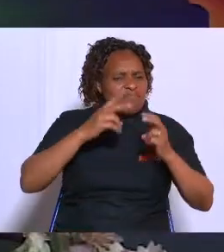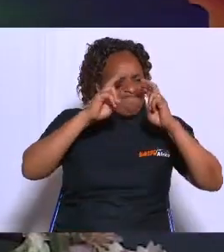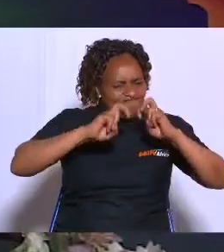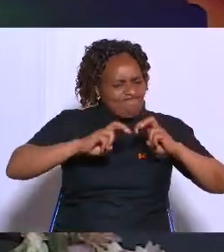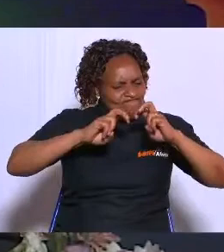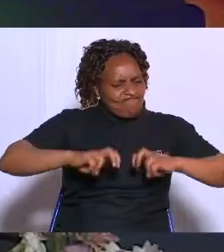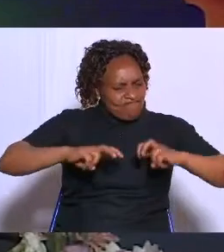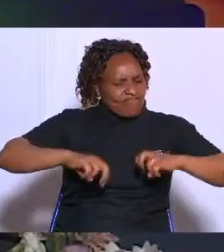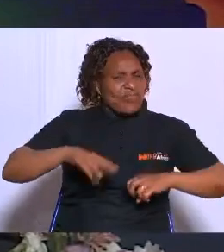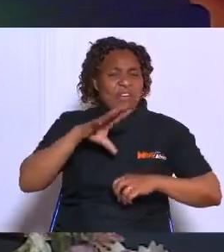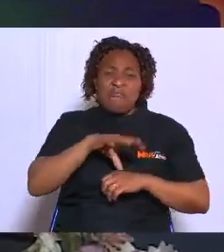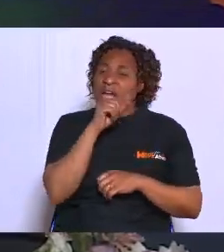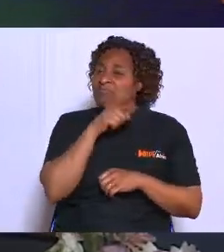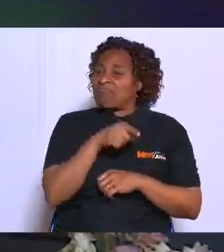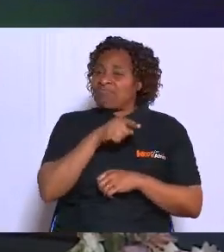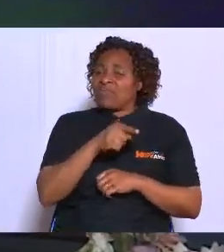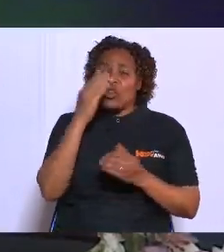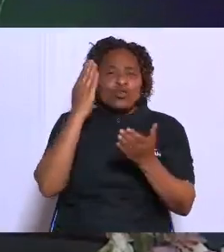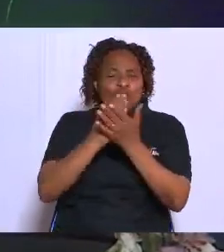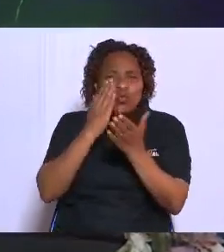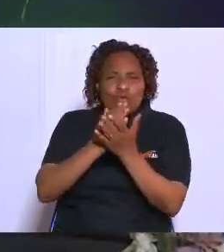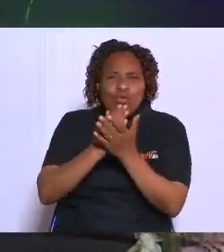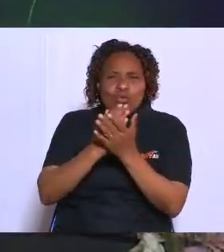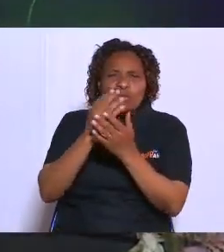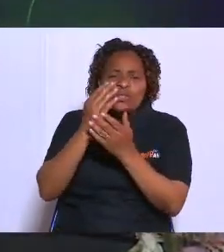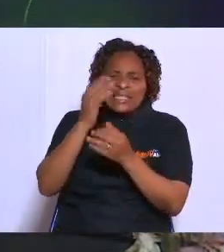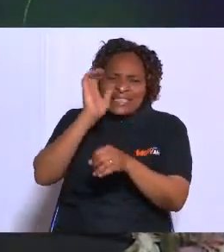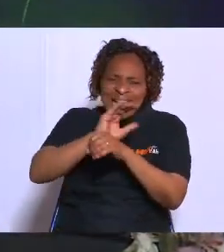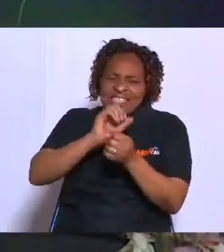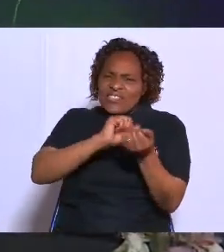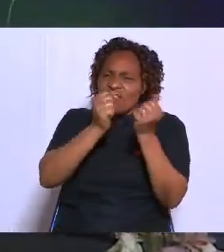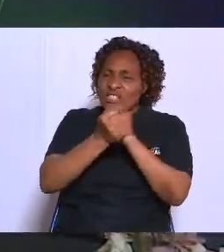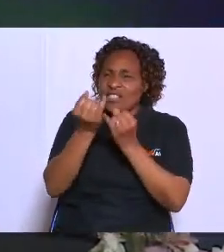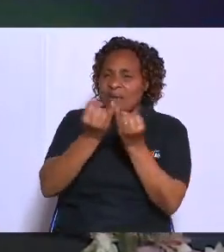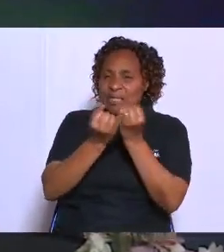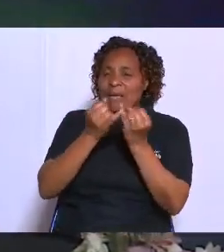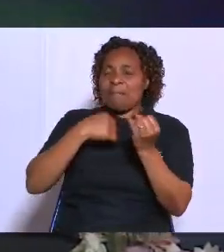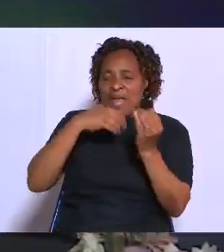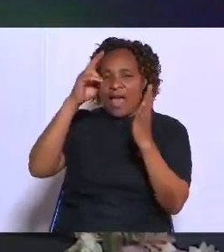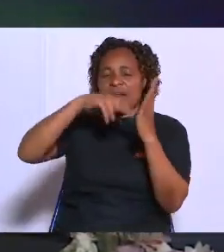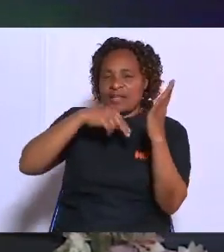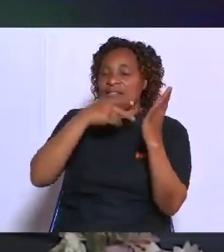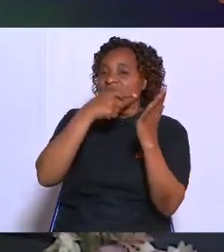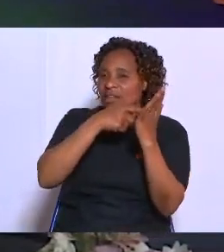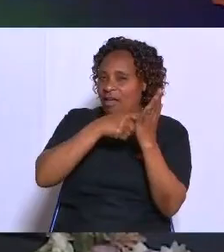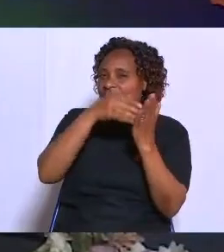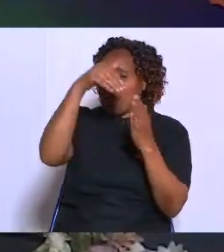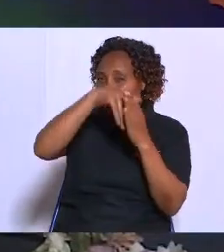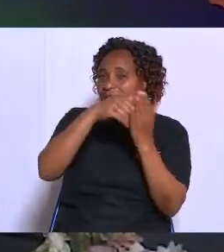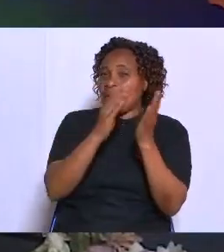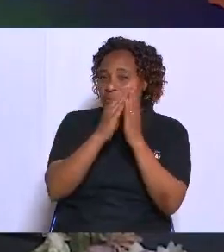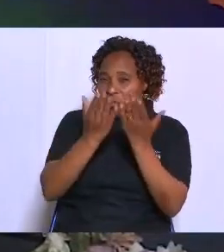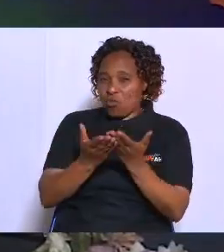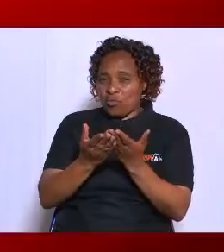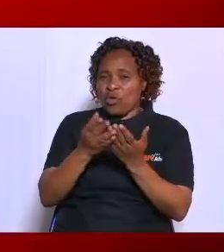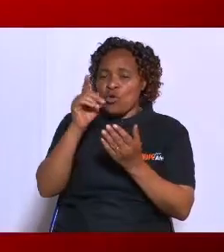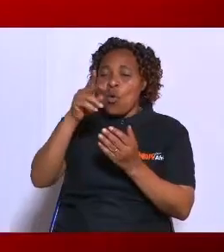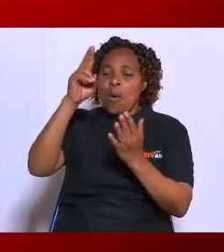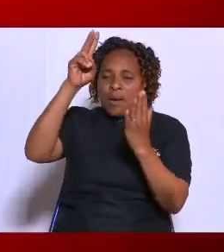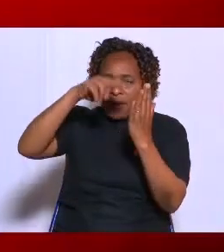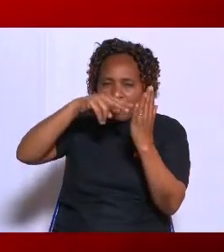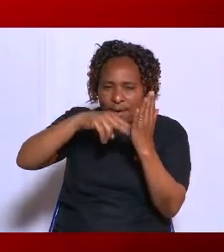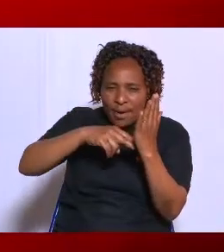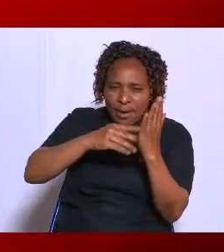find out is this really true did the church change the Sabbath and I read this in the book you may read the Bible